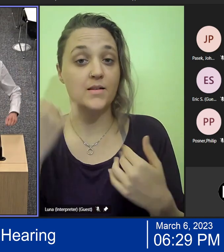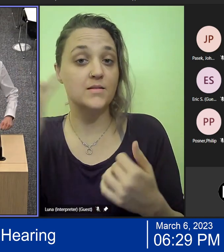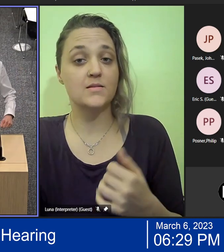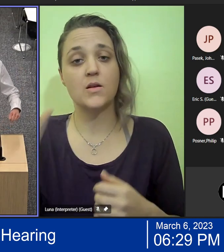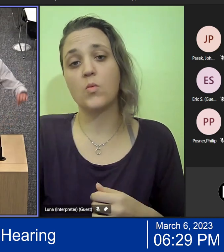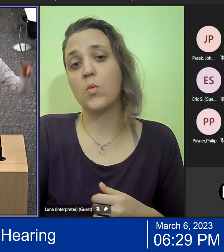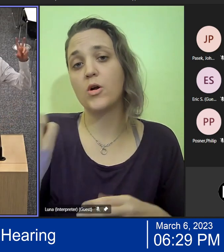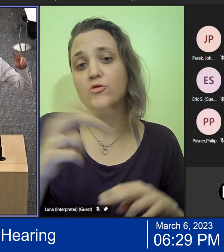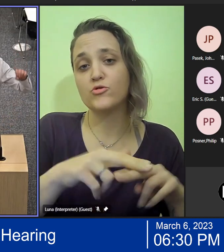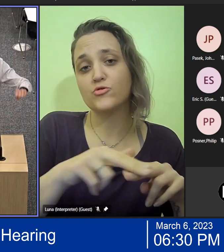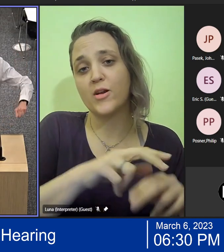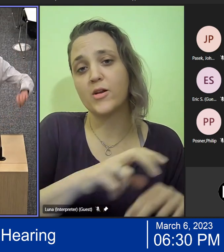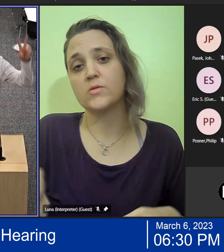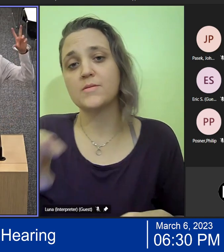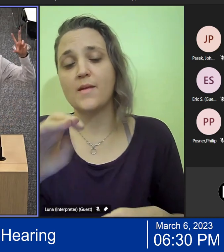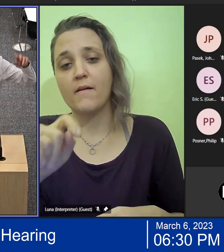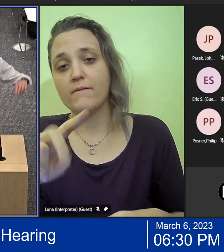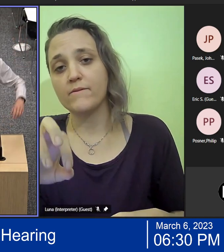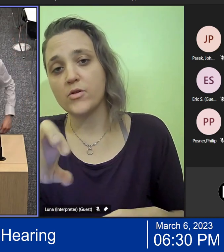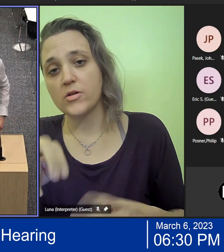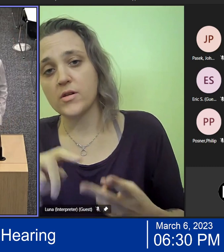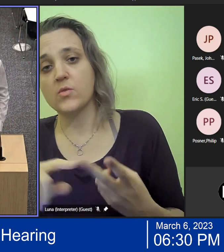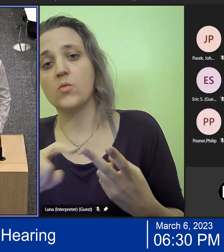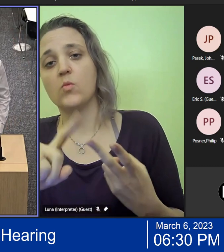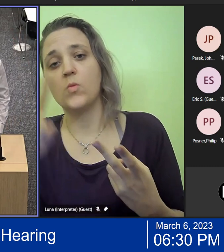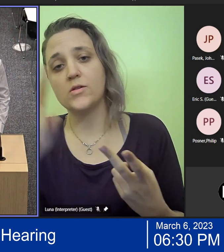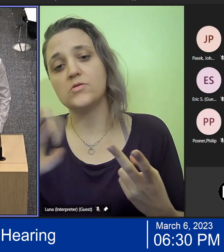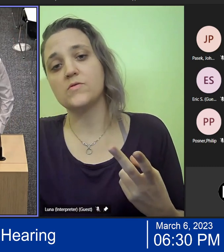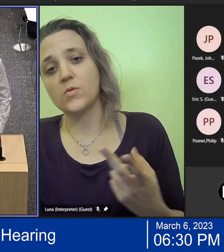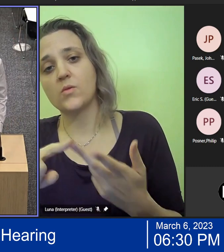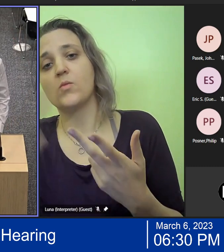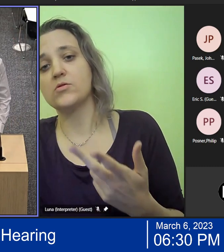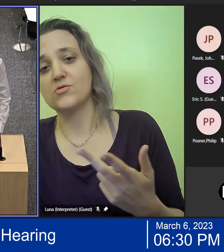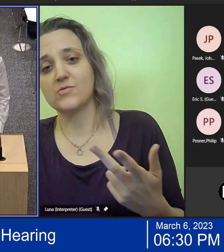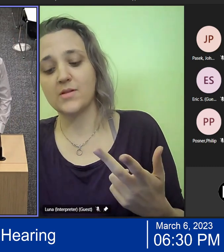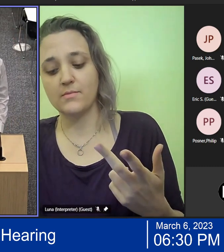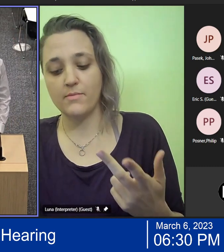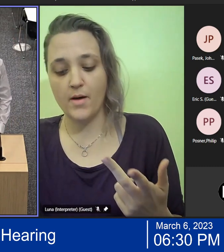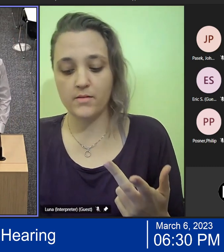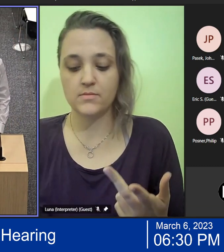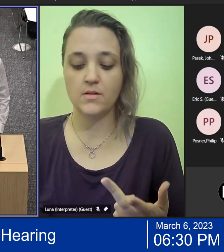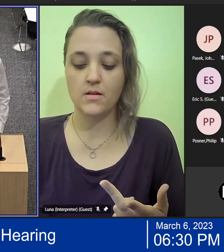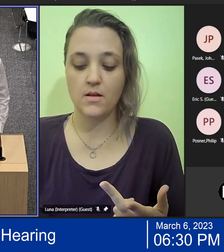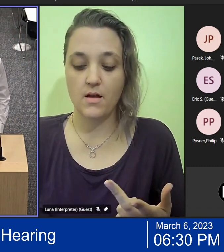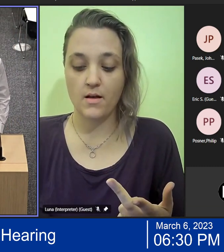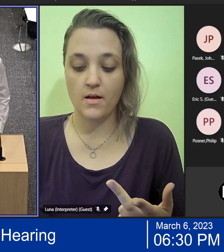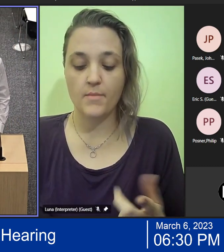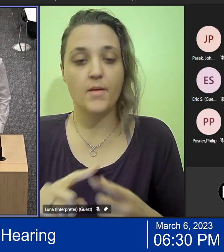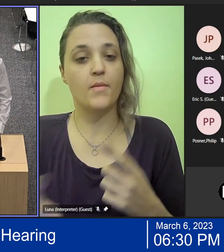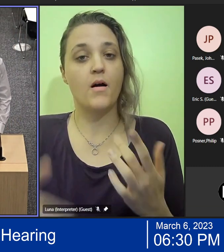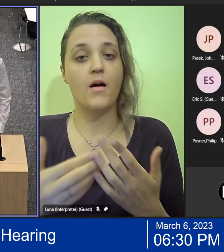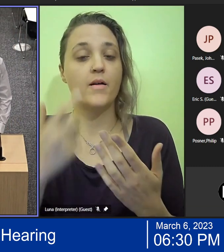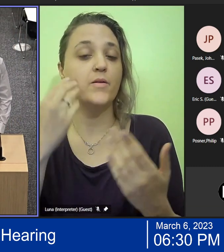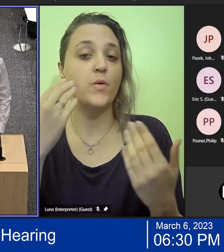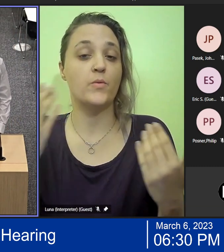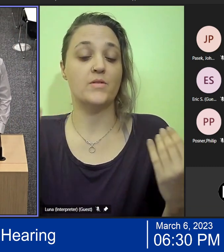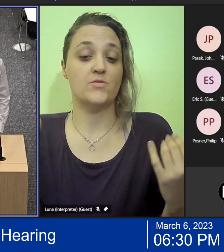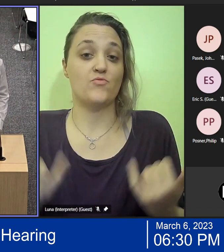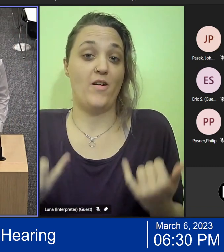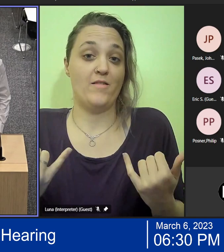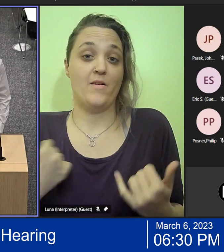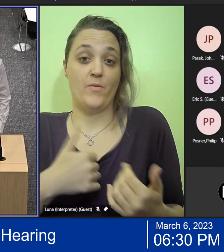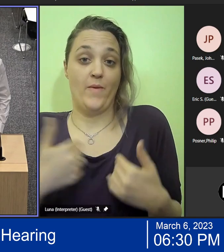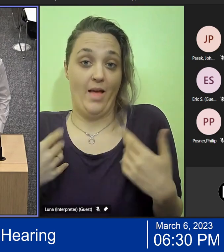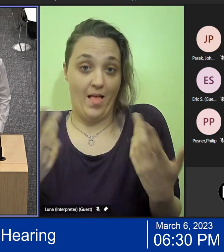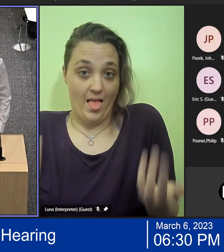if there could be ideas such as having one train to Mount Vernon Square, one to Fort Totten, and one to Greenbelt. But all I know is